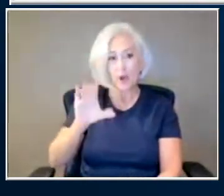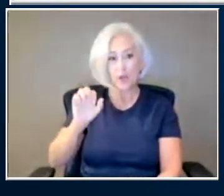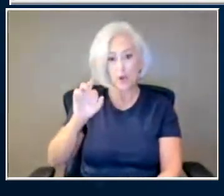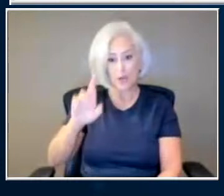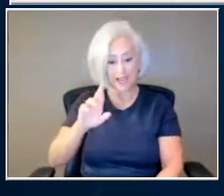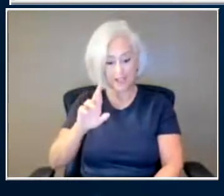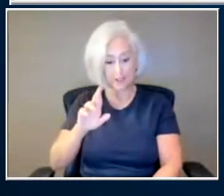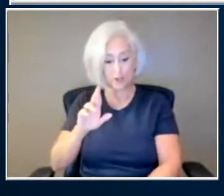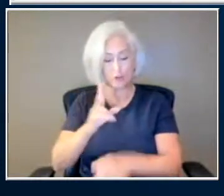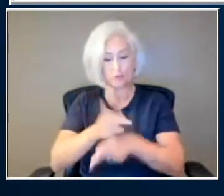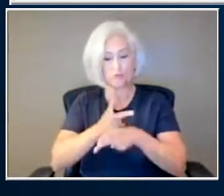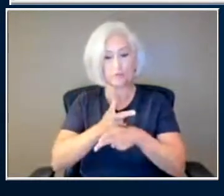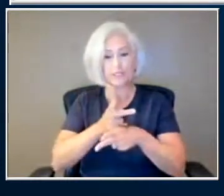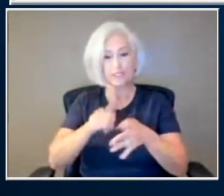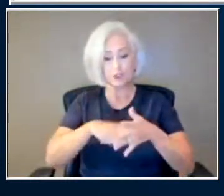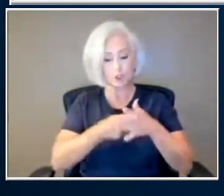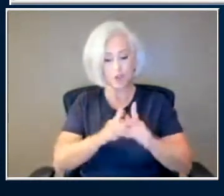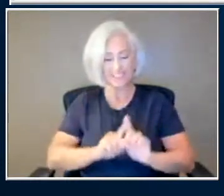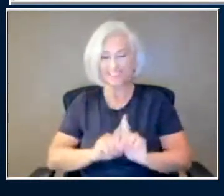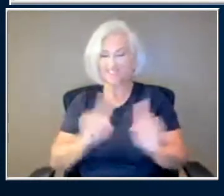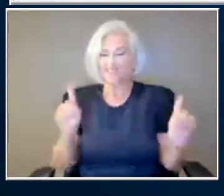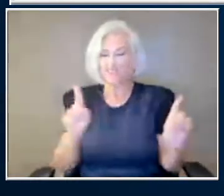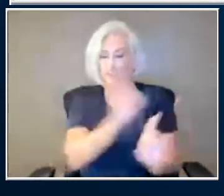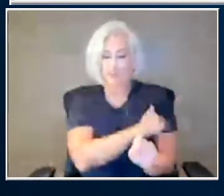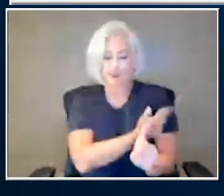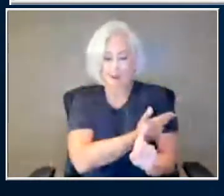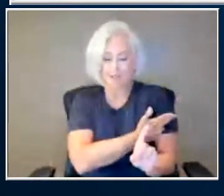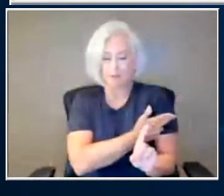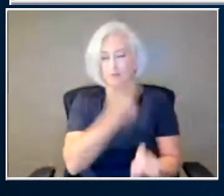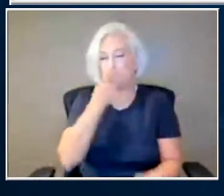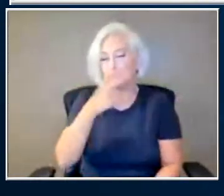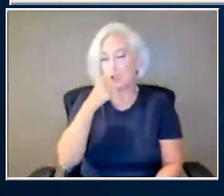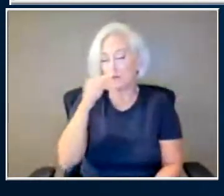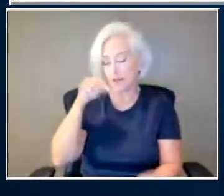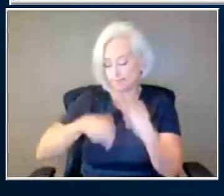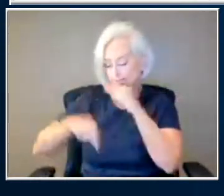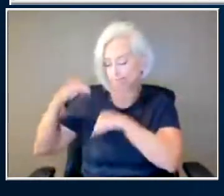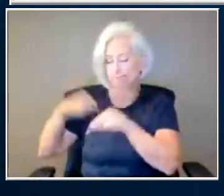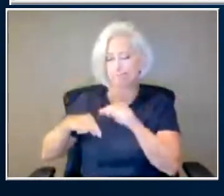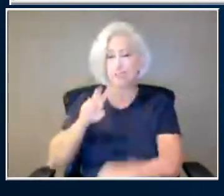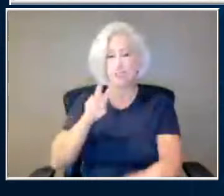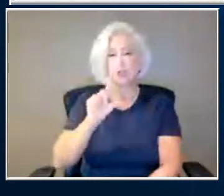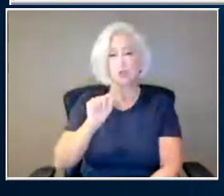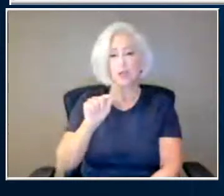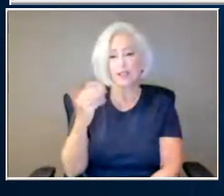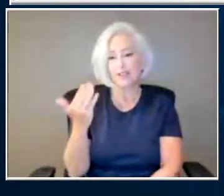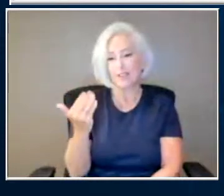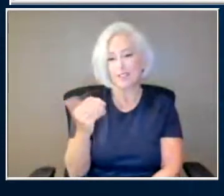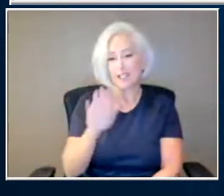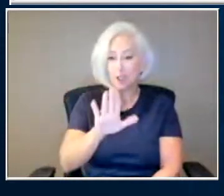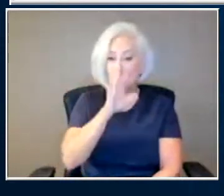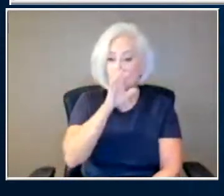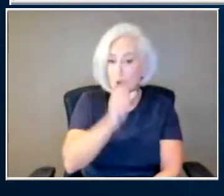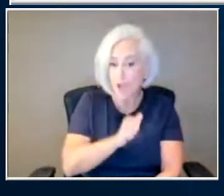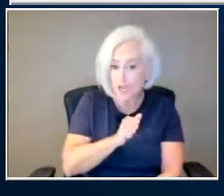but take us back to 2015. How old were you then, and how did you find out that you had prostate